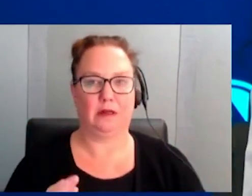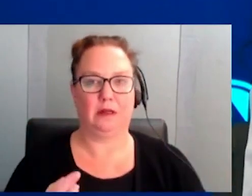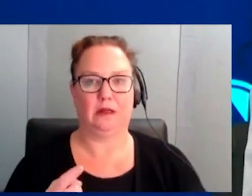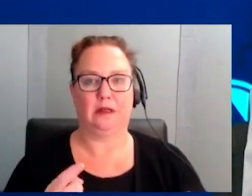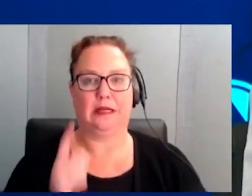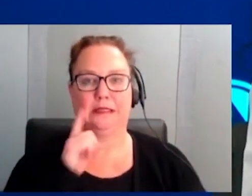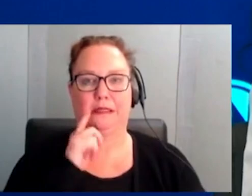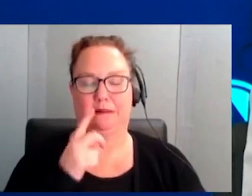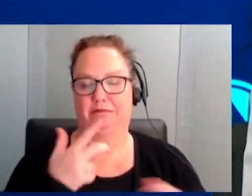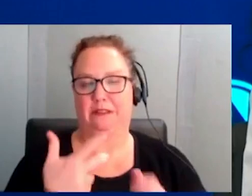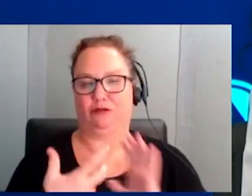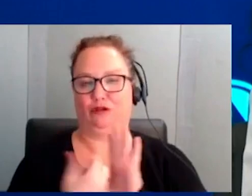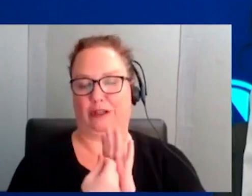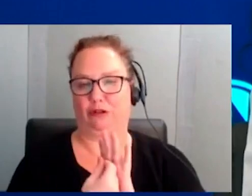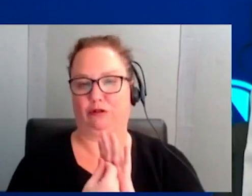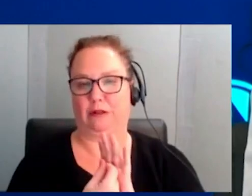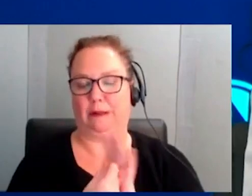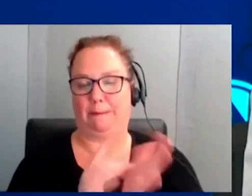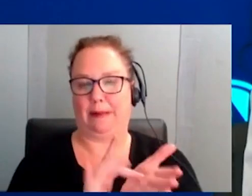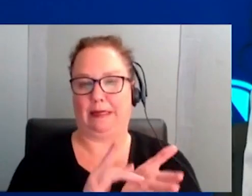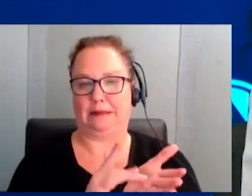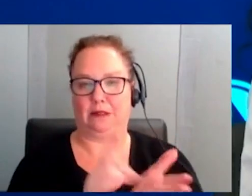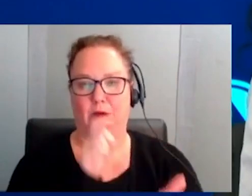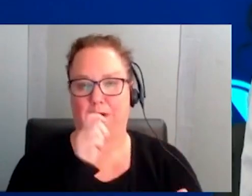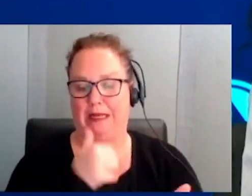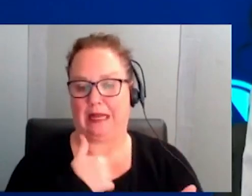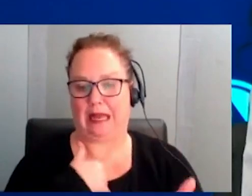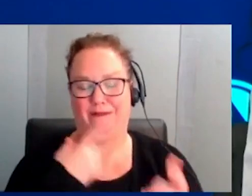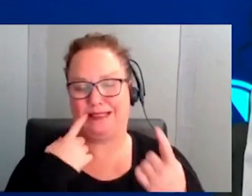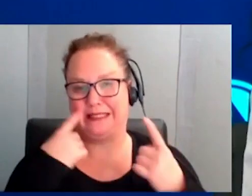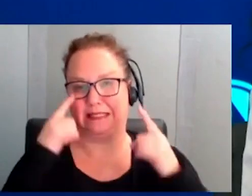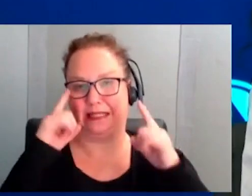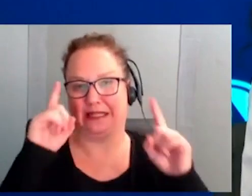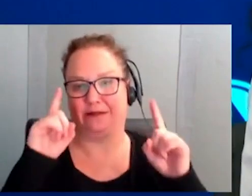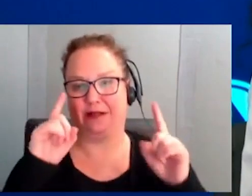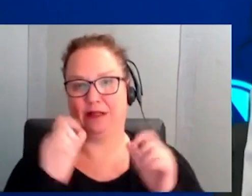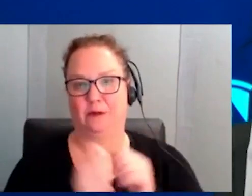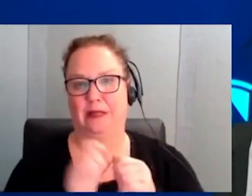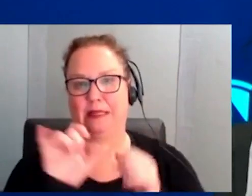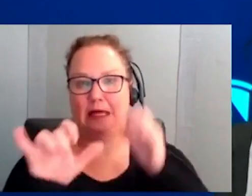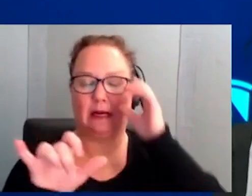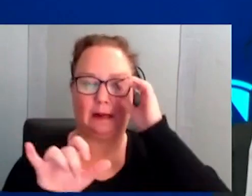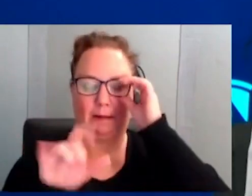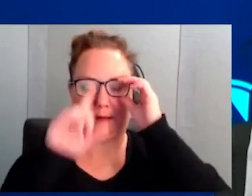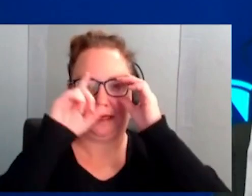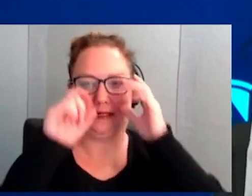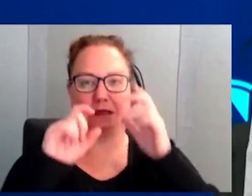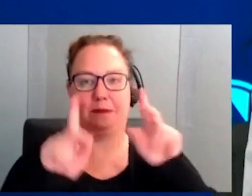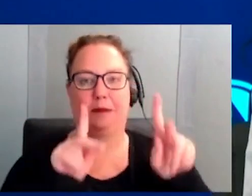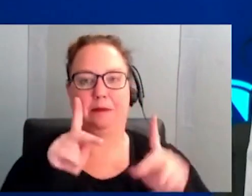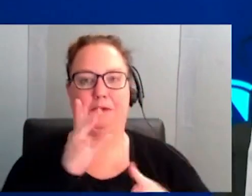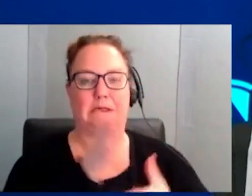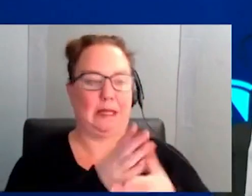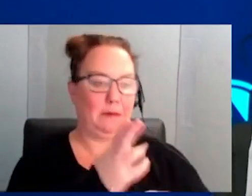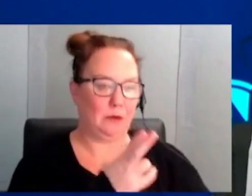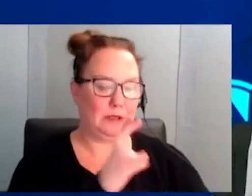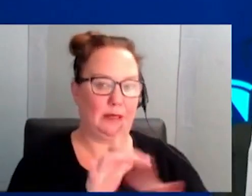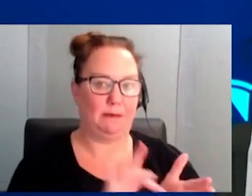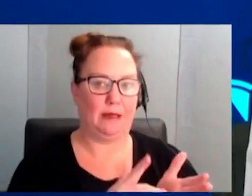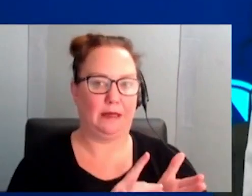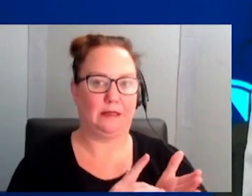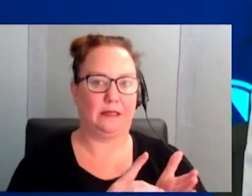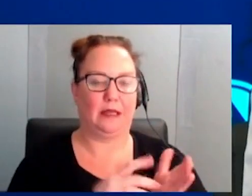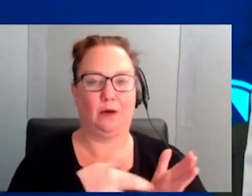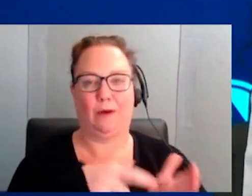medication. And we didn't have as much success sometimes with it because people would stop using the medication and then relapse or miss